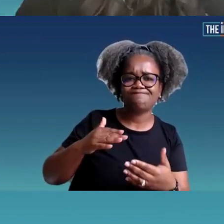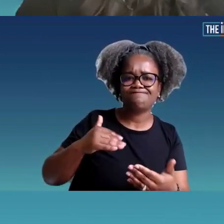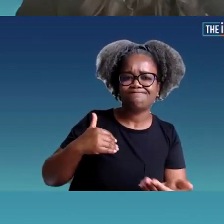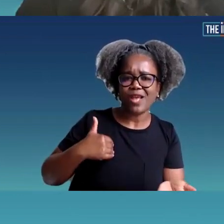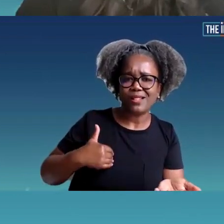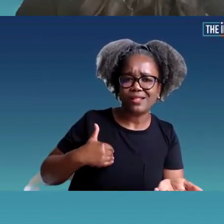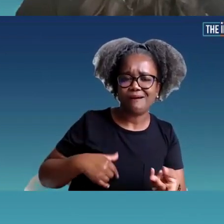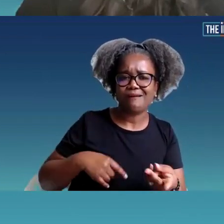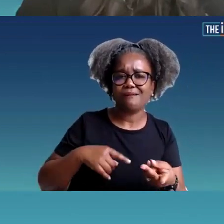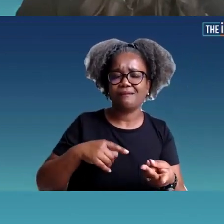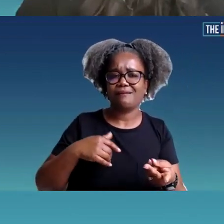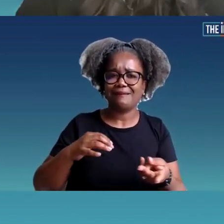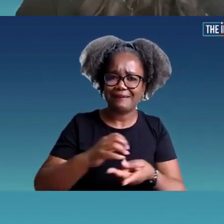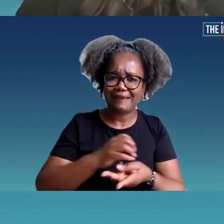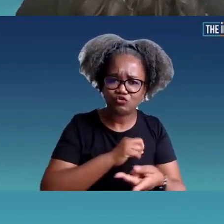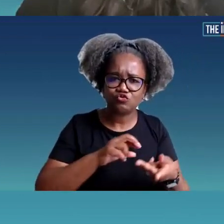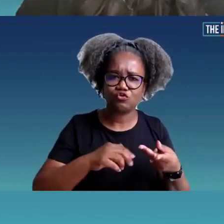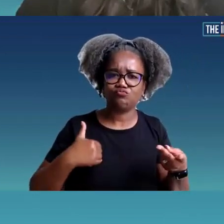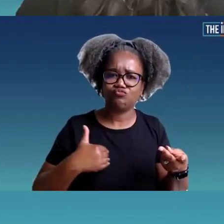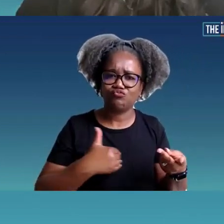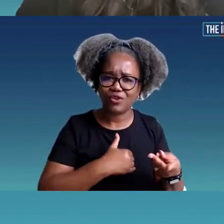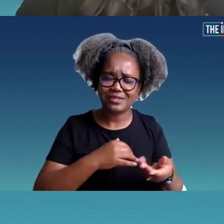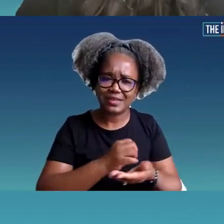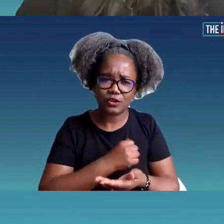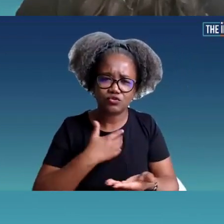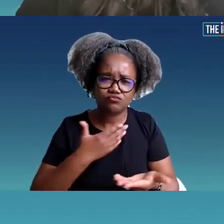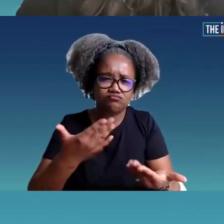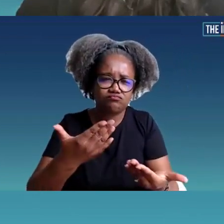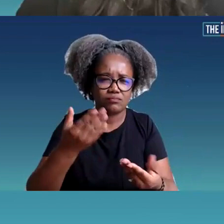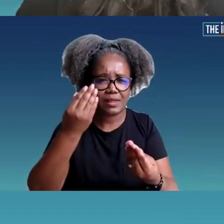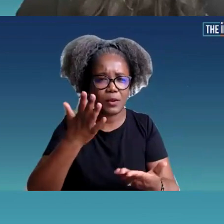and breast cancer as the treatment needs? What were their responses? Share a little bit.